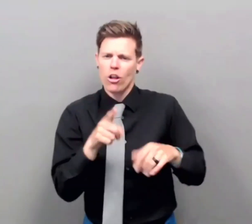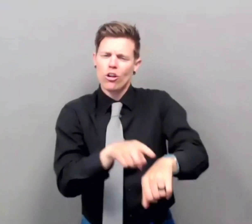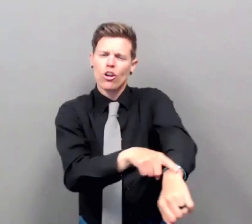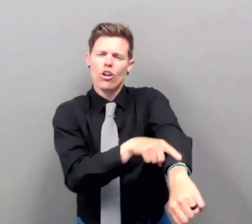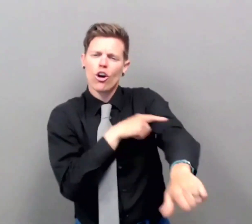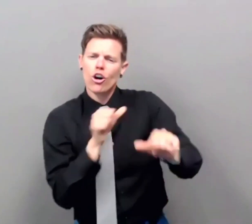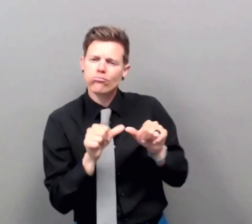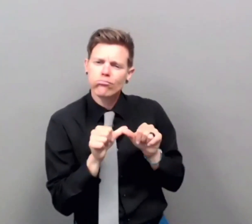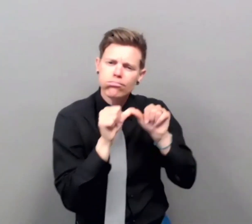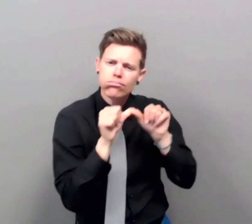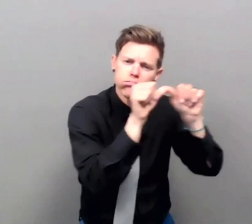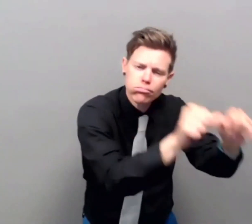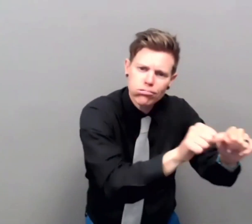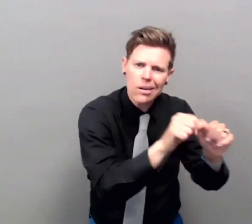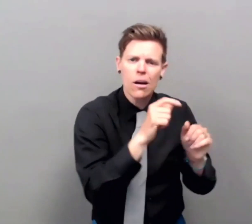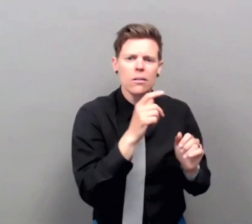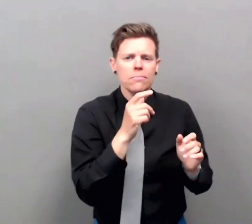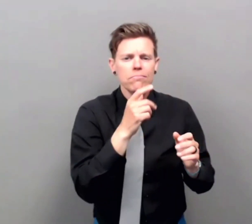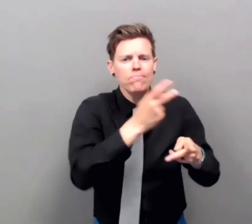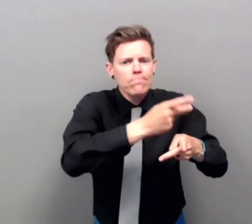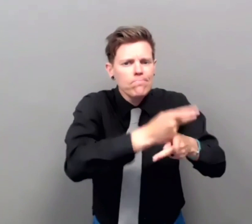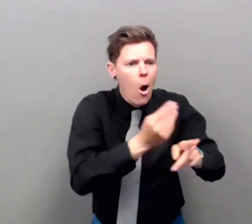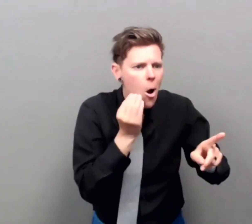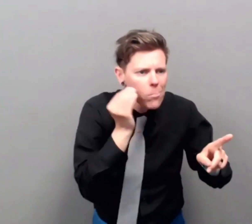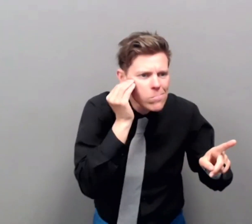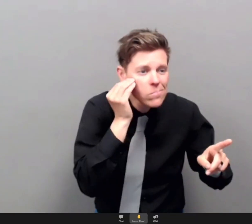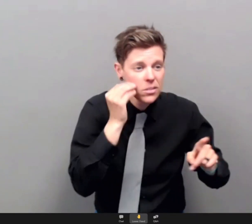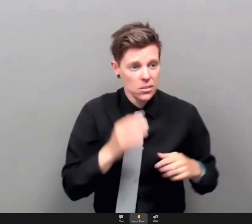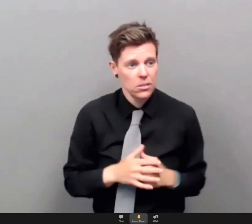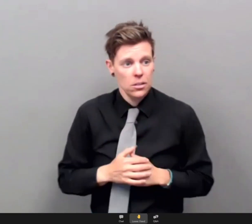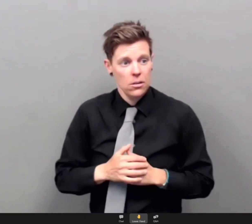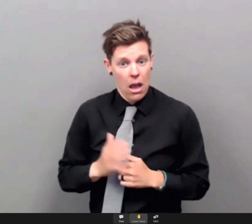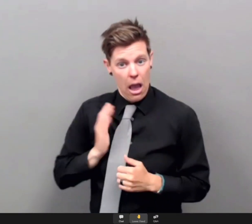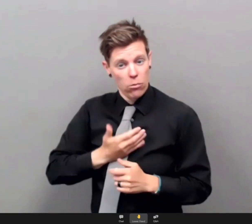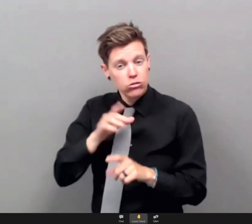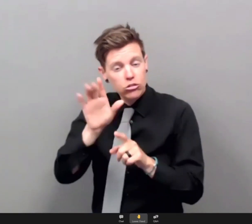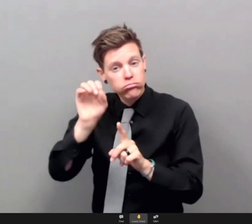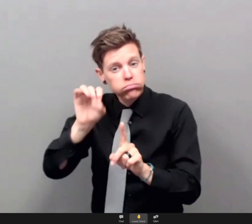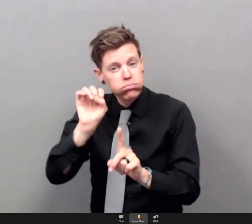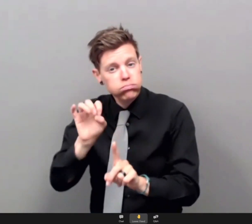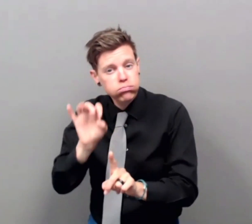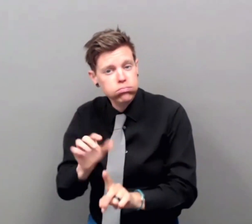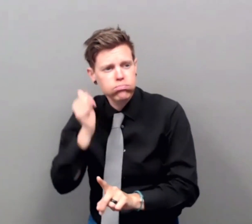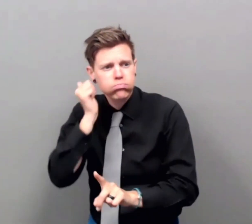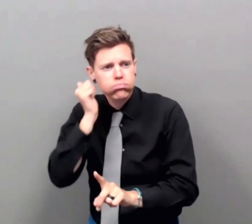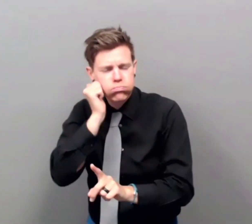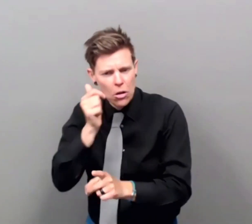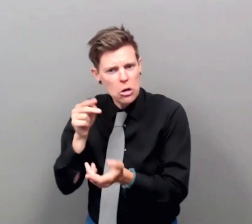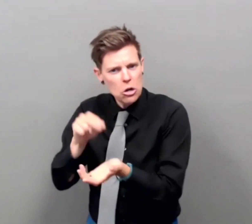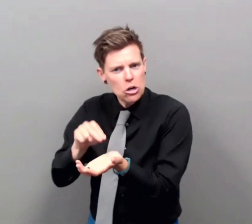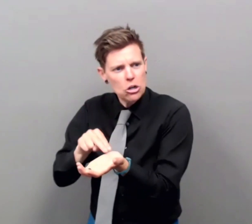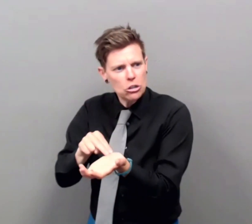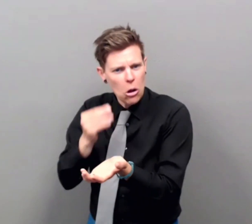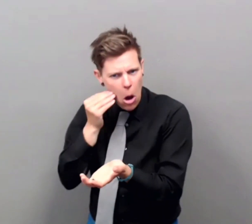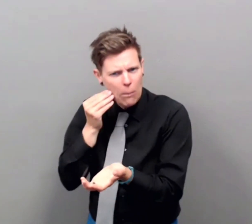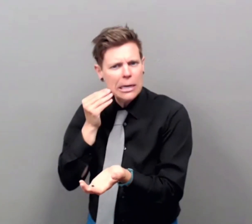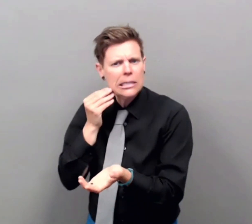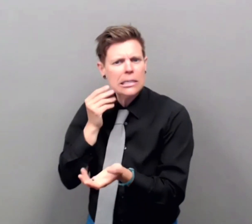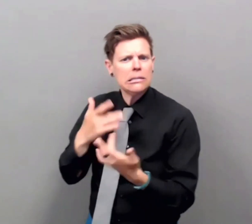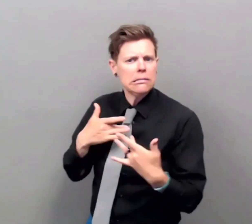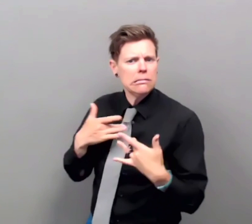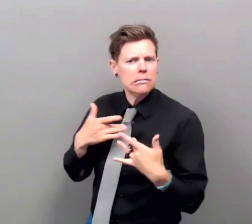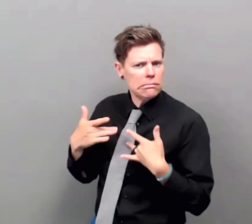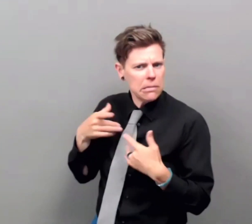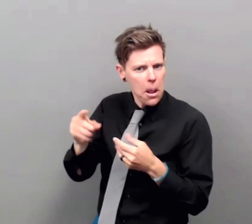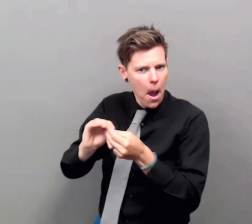COVID-19 cases that's listed on our daily reports has been steadily rising. There were 25 yesterday, there were 9 in mid-April. And